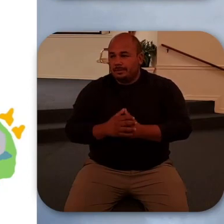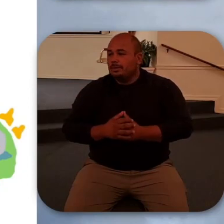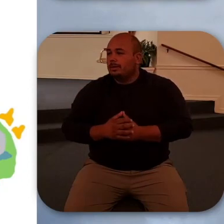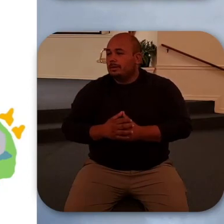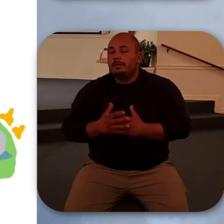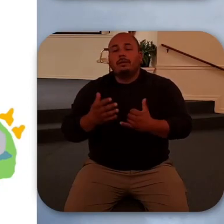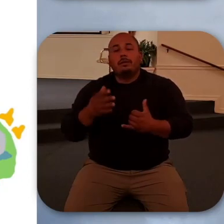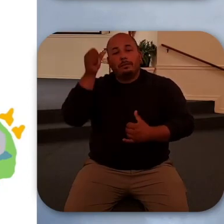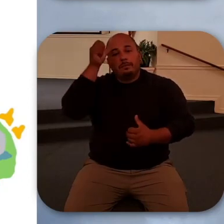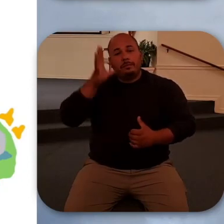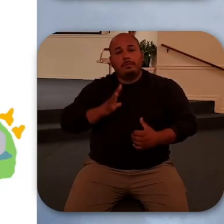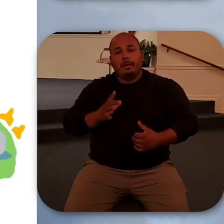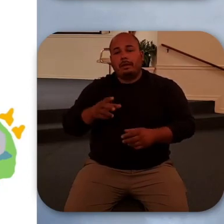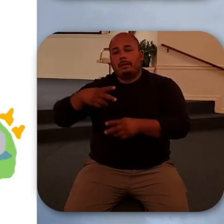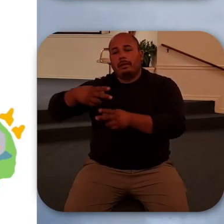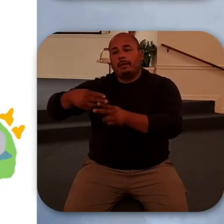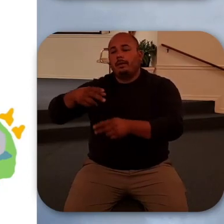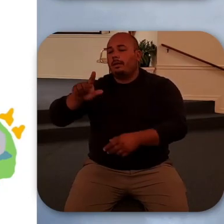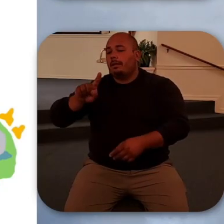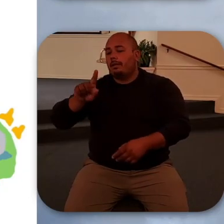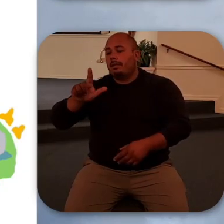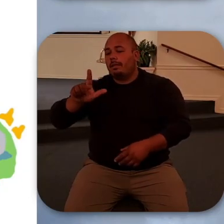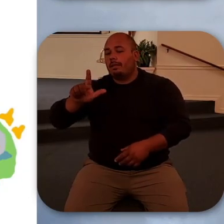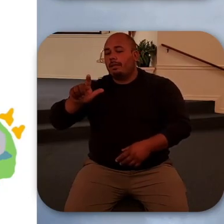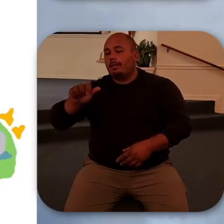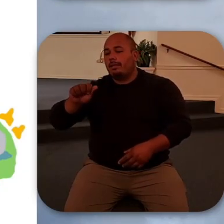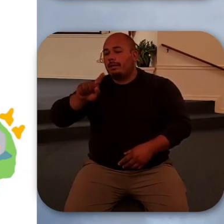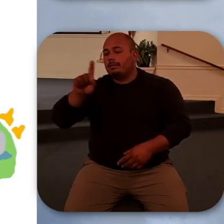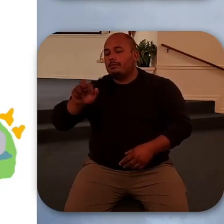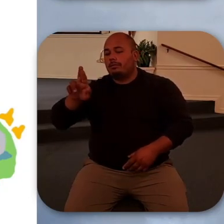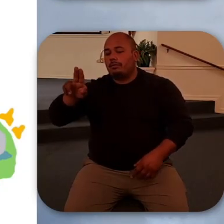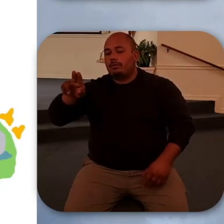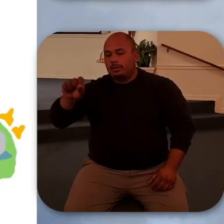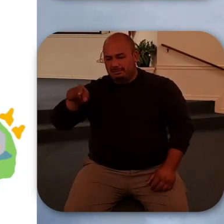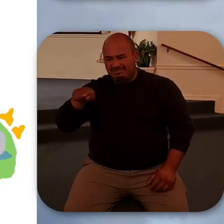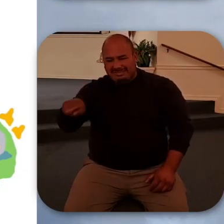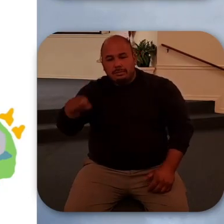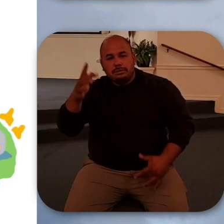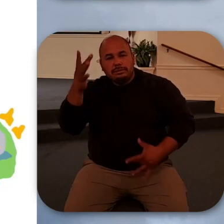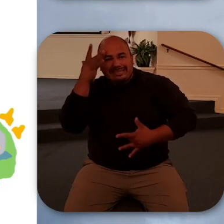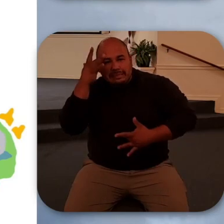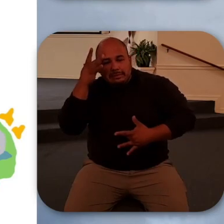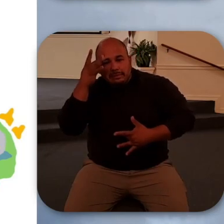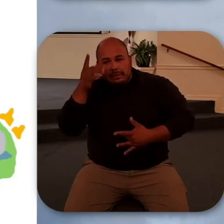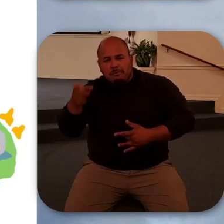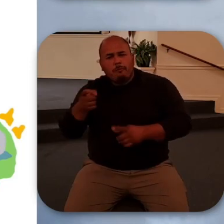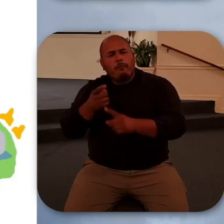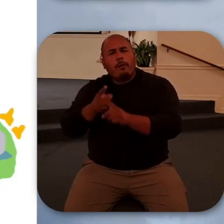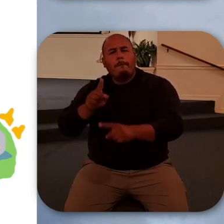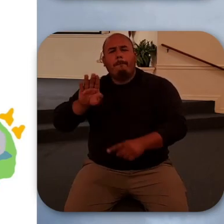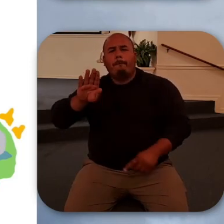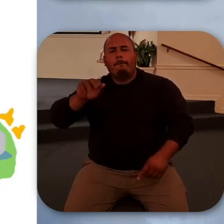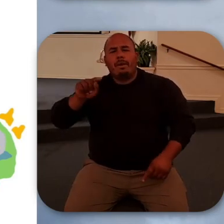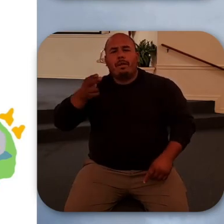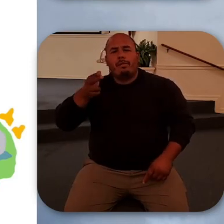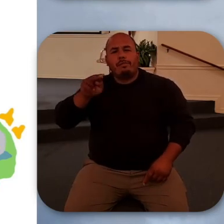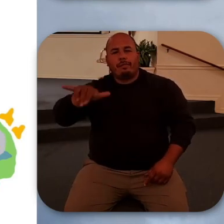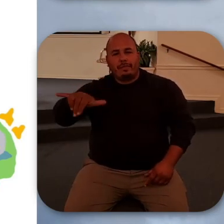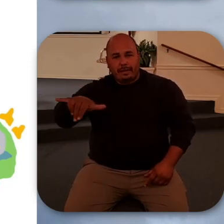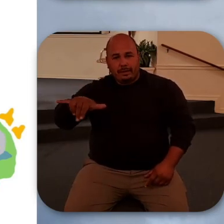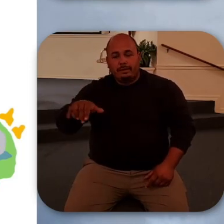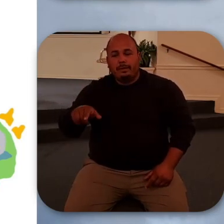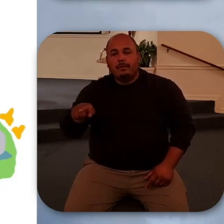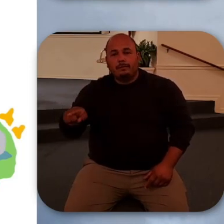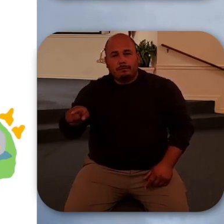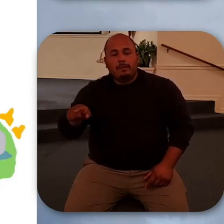Now a man named Lazarus was sick. He was from Bethany, the village of Mary